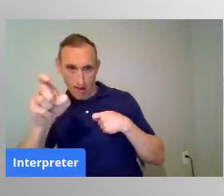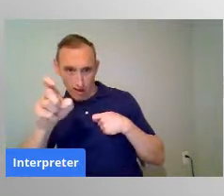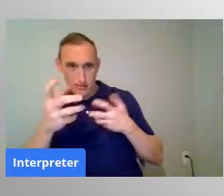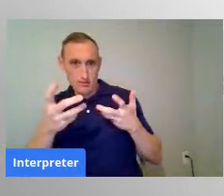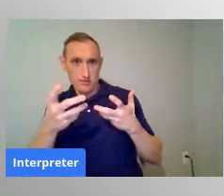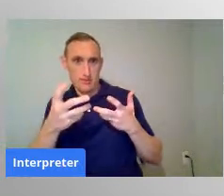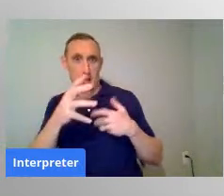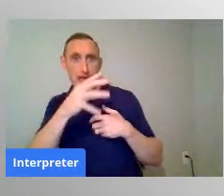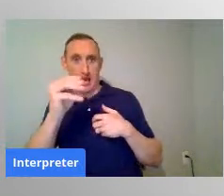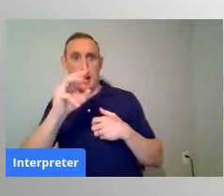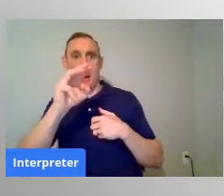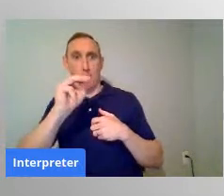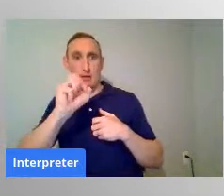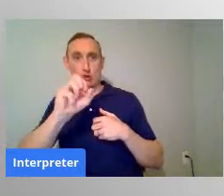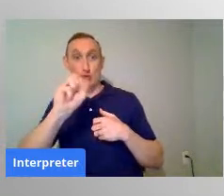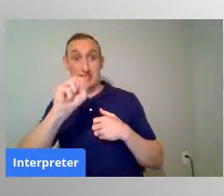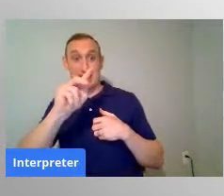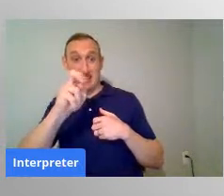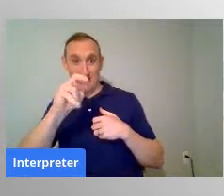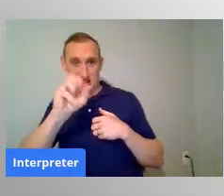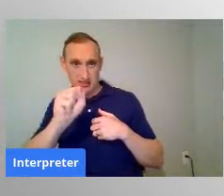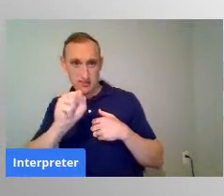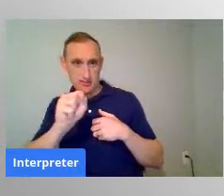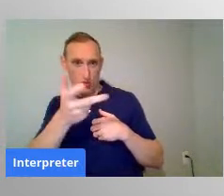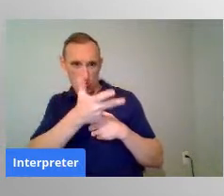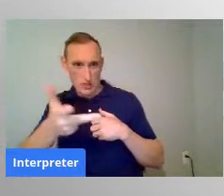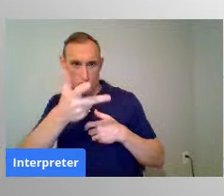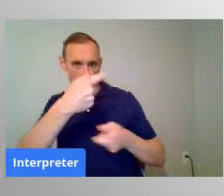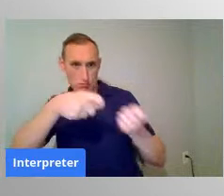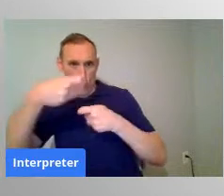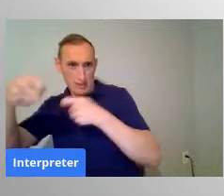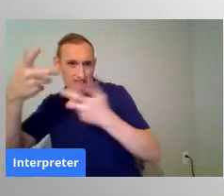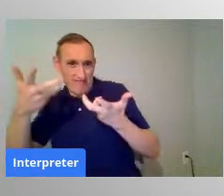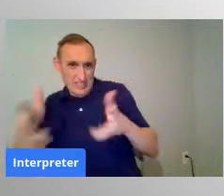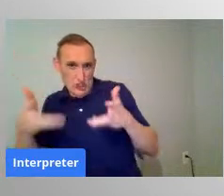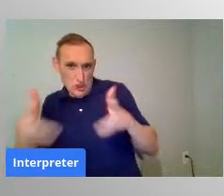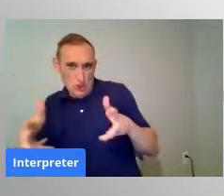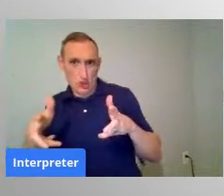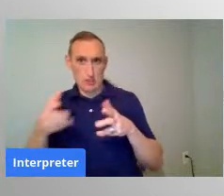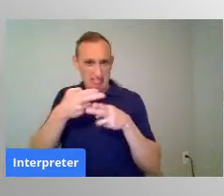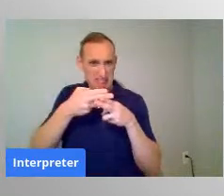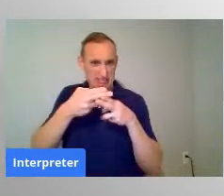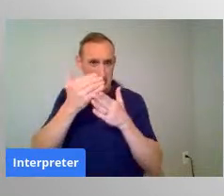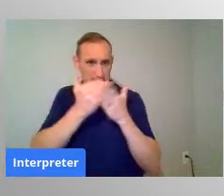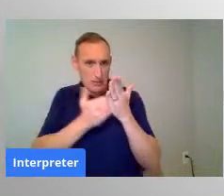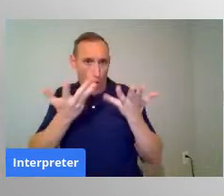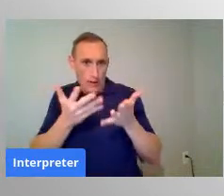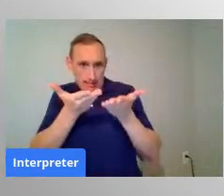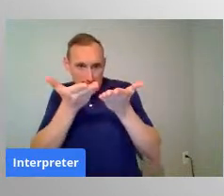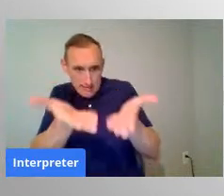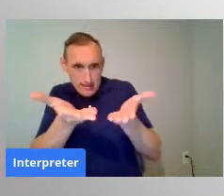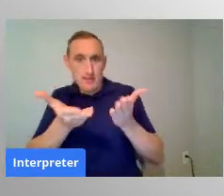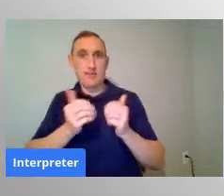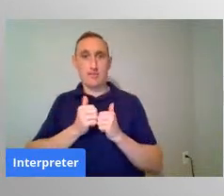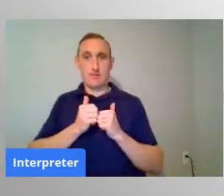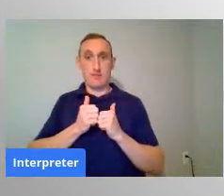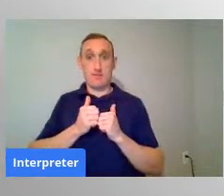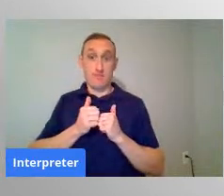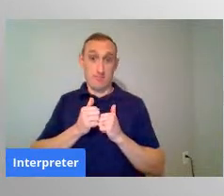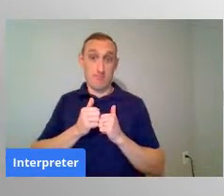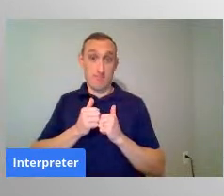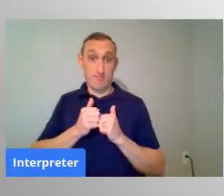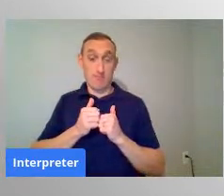Stevens with the people who now hold those seats. So the tentative list is already prepared and out there for you to look at. If you can get it to you, they can